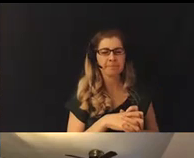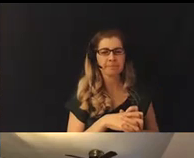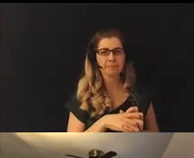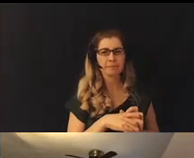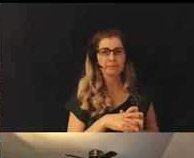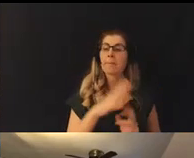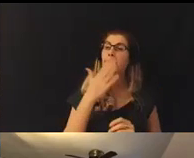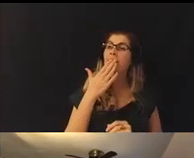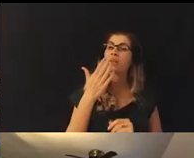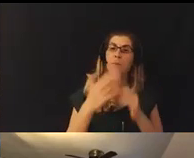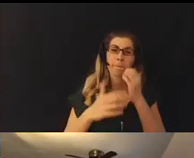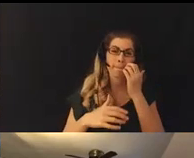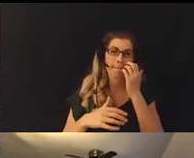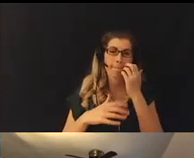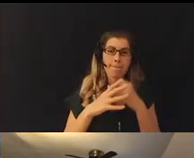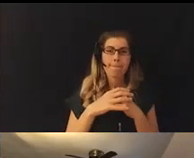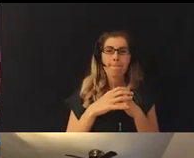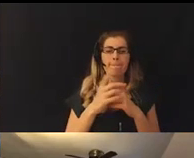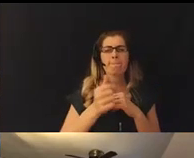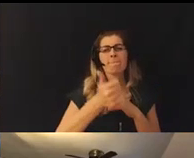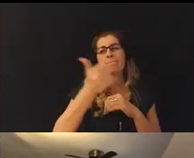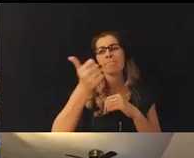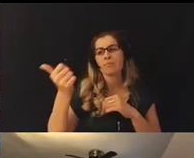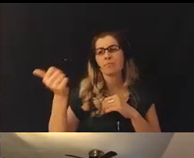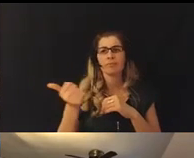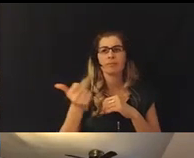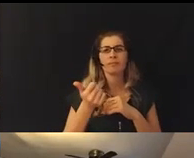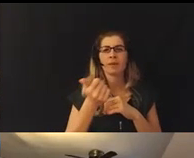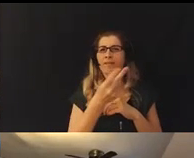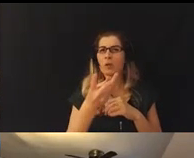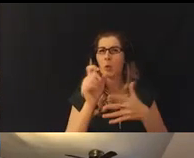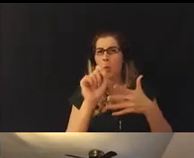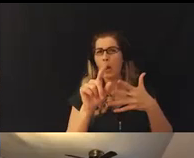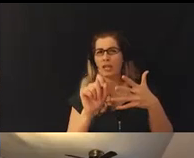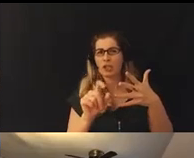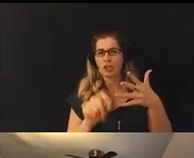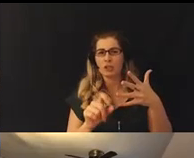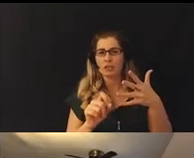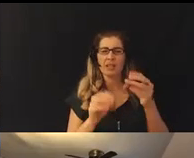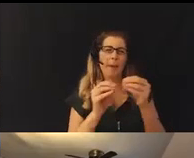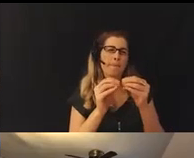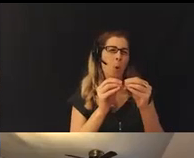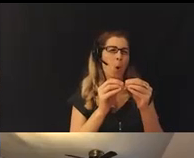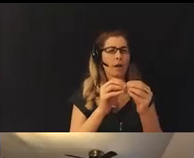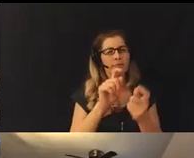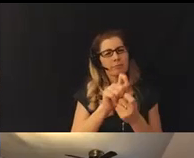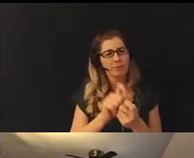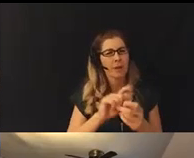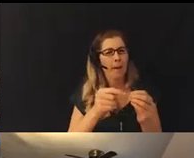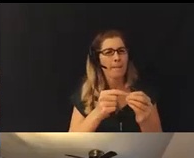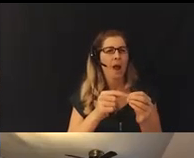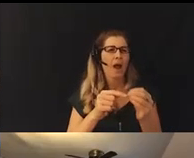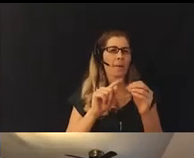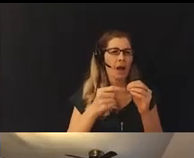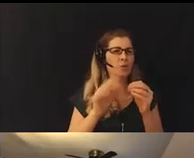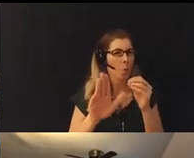Thank you. Another kind of series of questions that came in are a little bit more nuts and bolts about the practicalities of